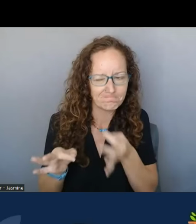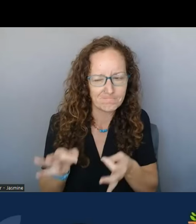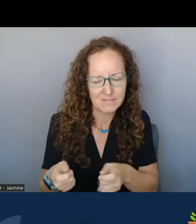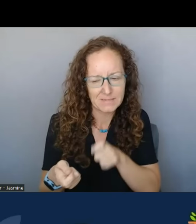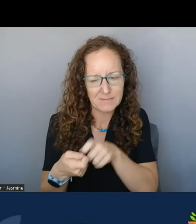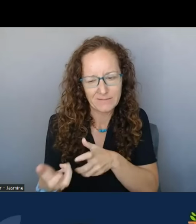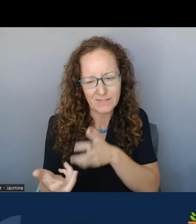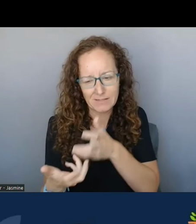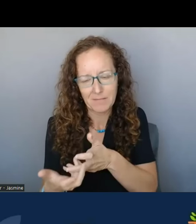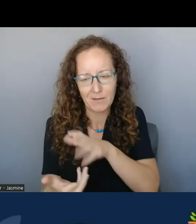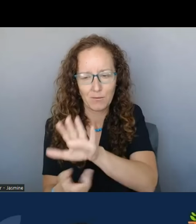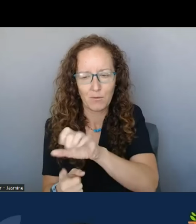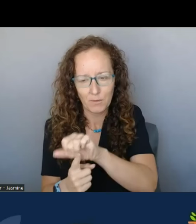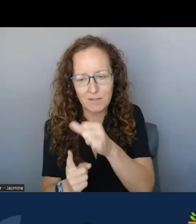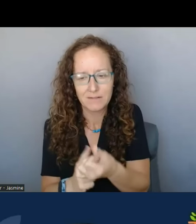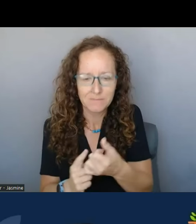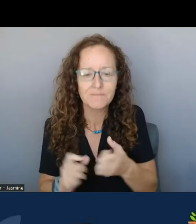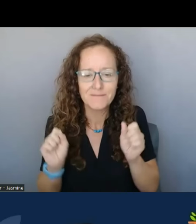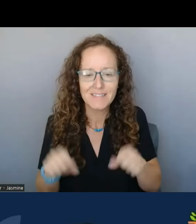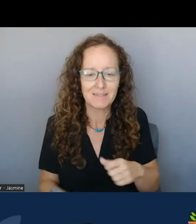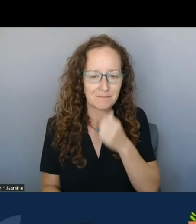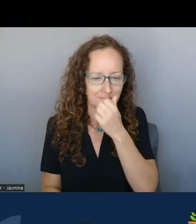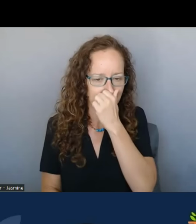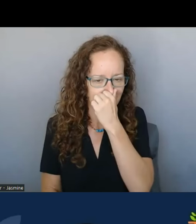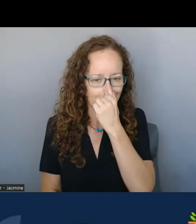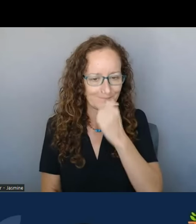to your situation.